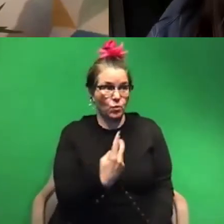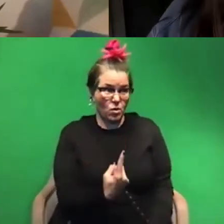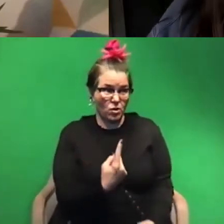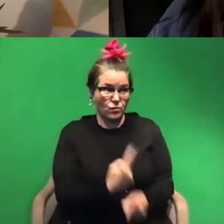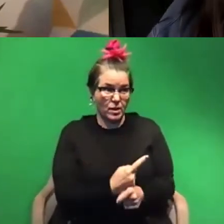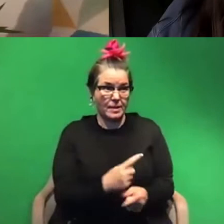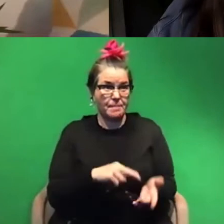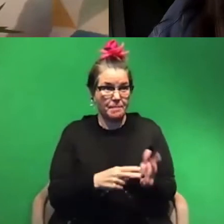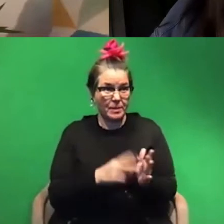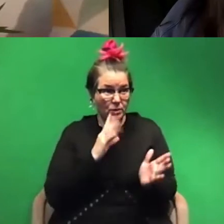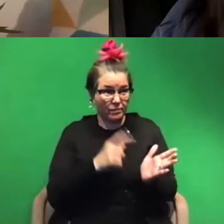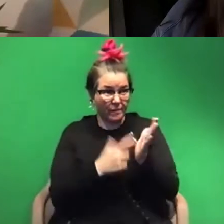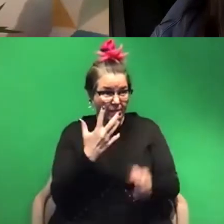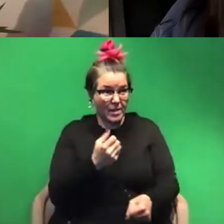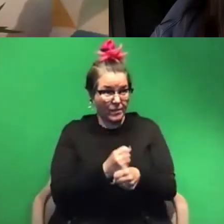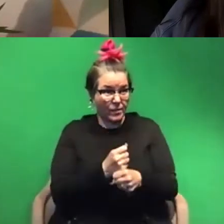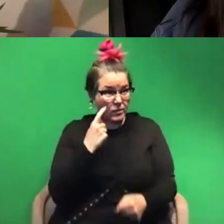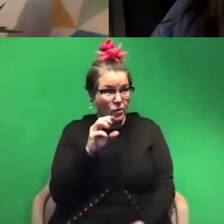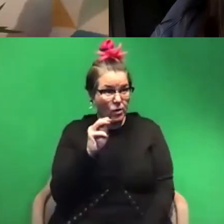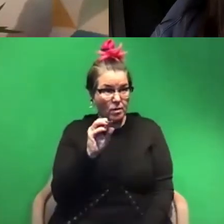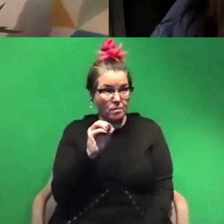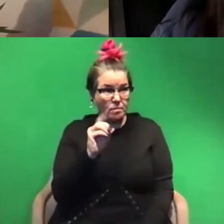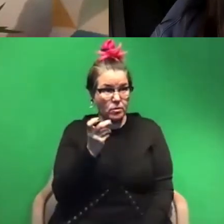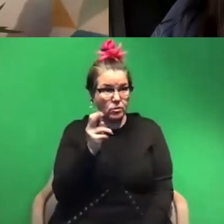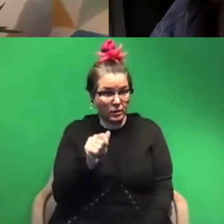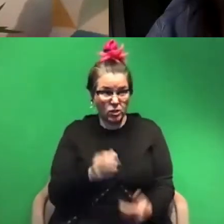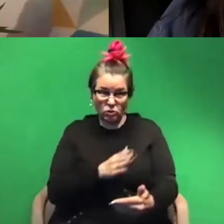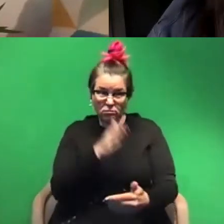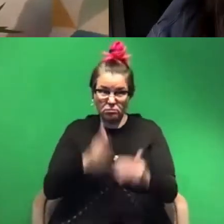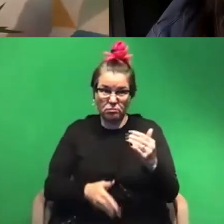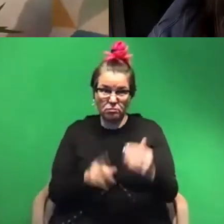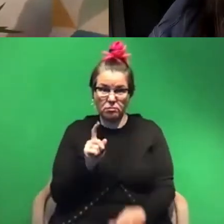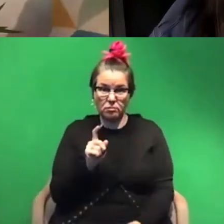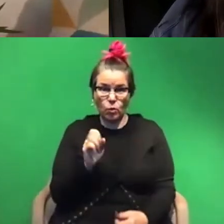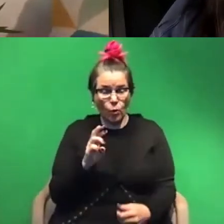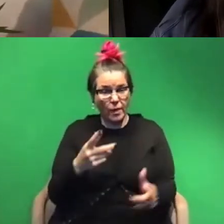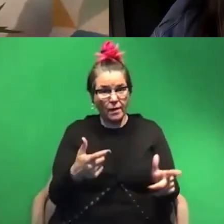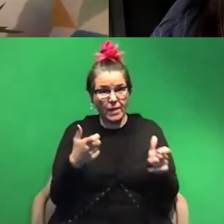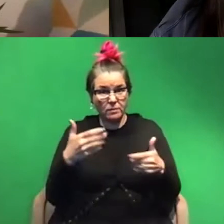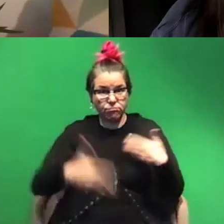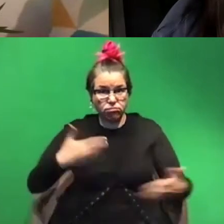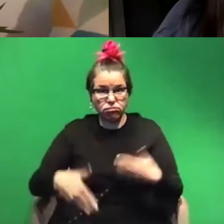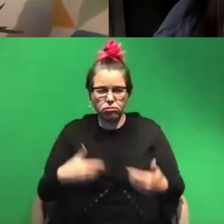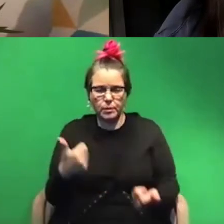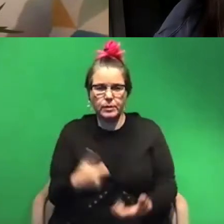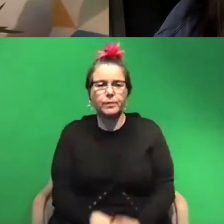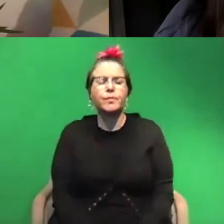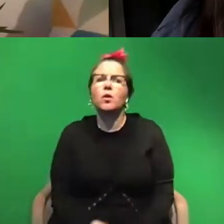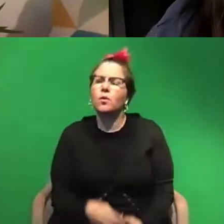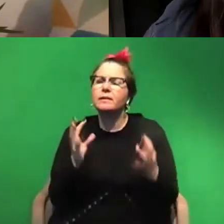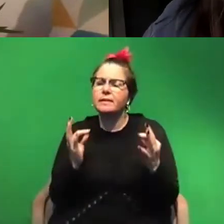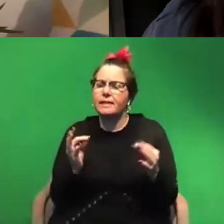going to take 5 years for Moderna's to get to the end, or are they like fast tracking it in some way? Yeah, they're definitely fast